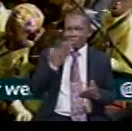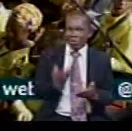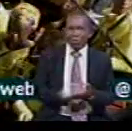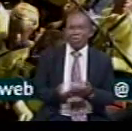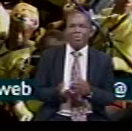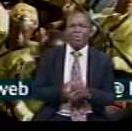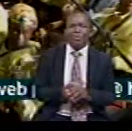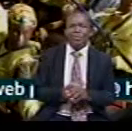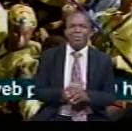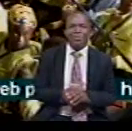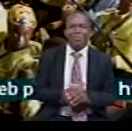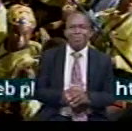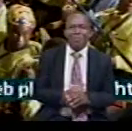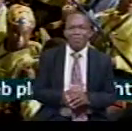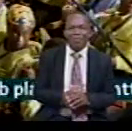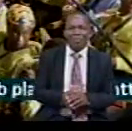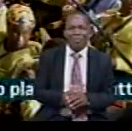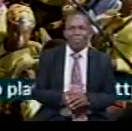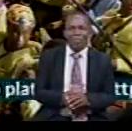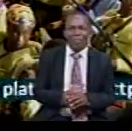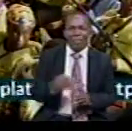Lord. The next testifier.